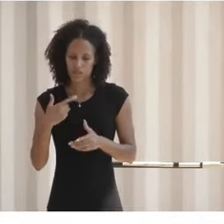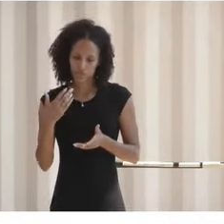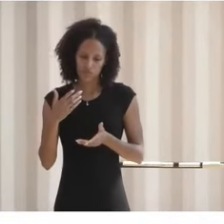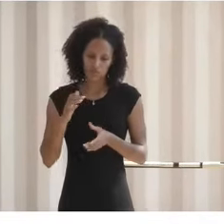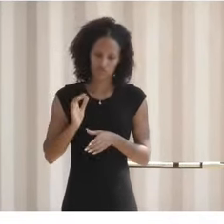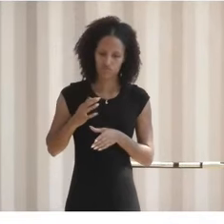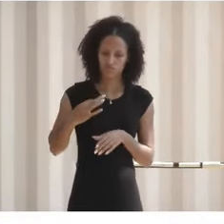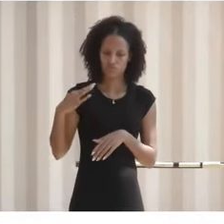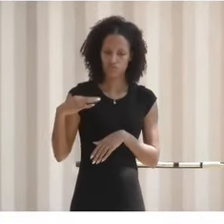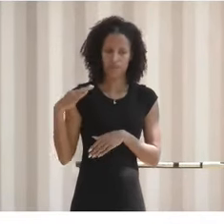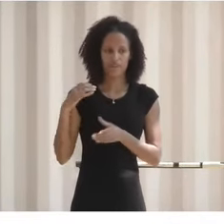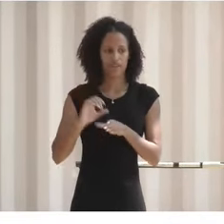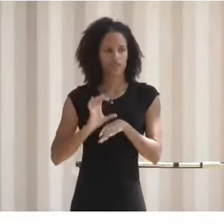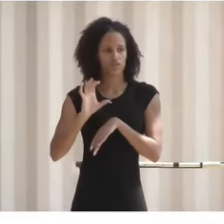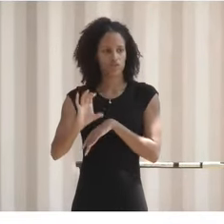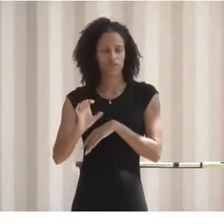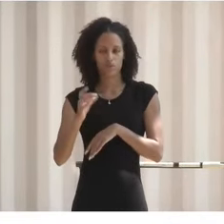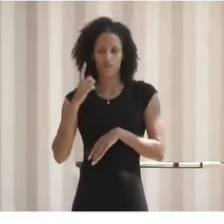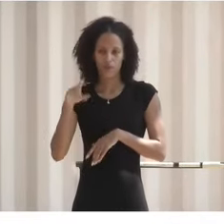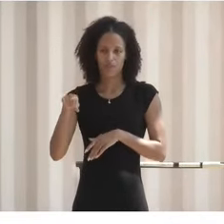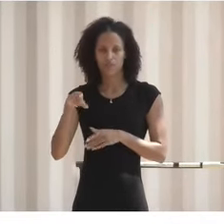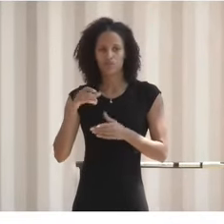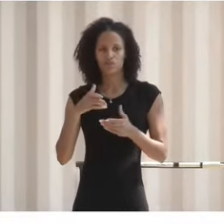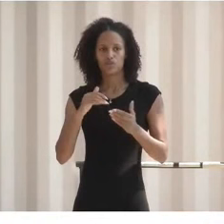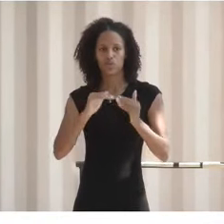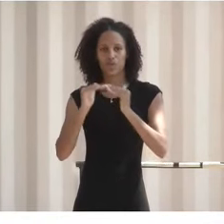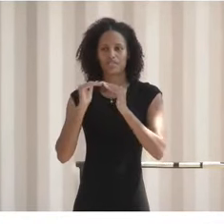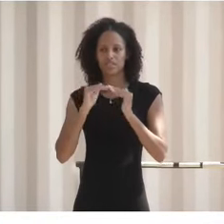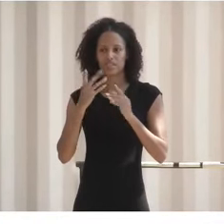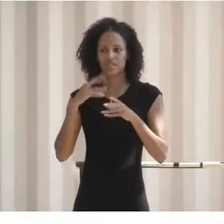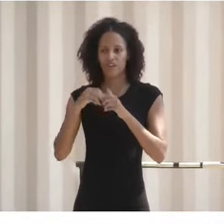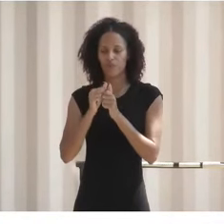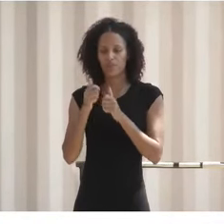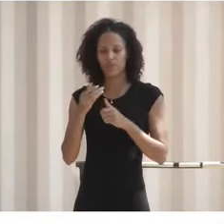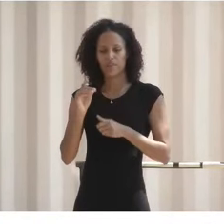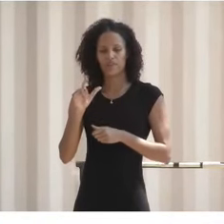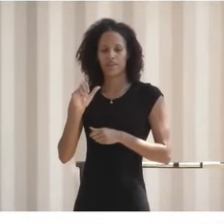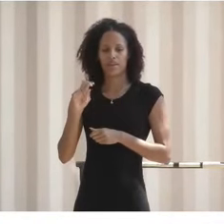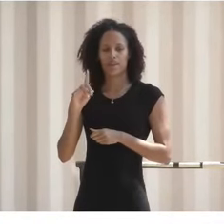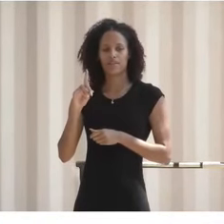Maasai communities can coexist in the Mara landscape?